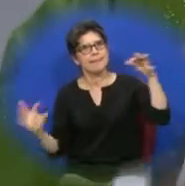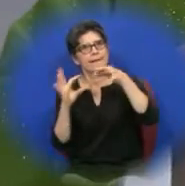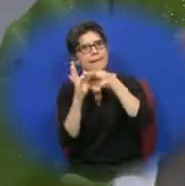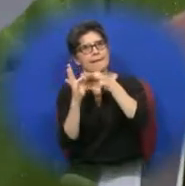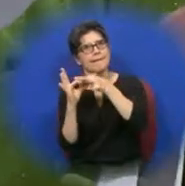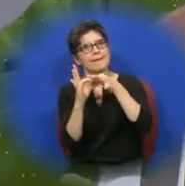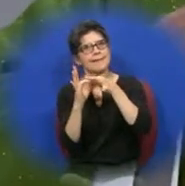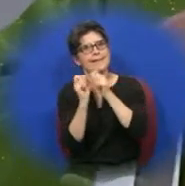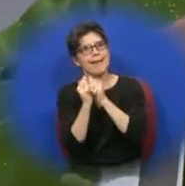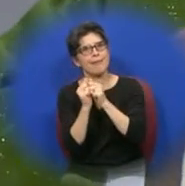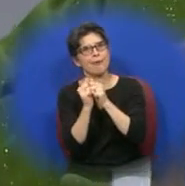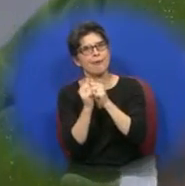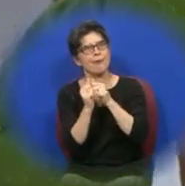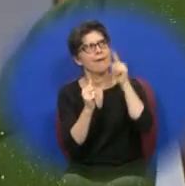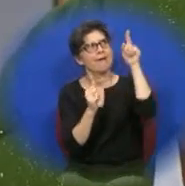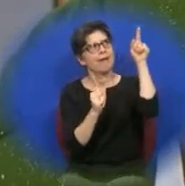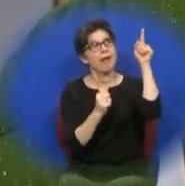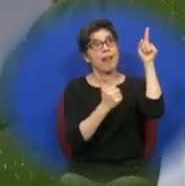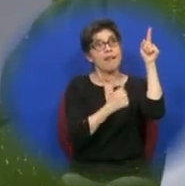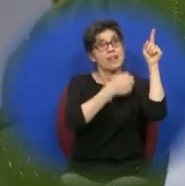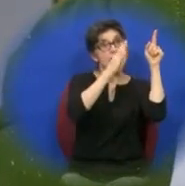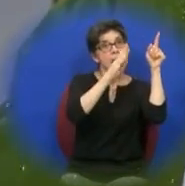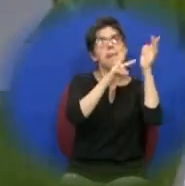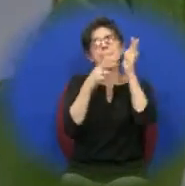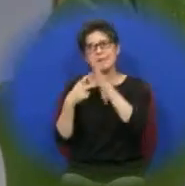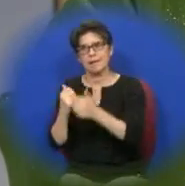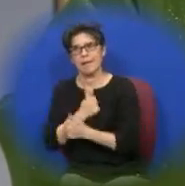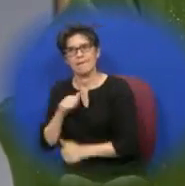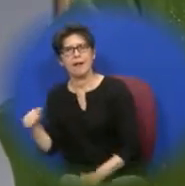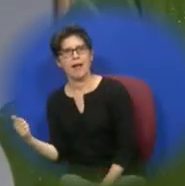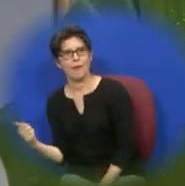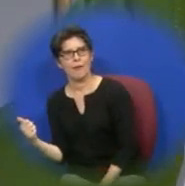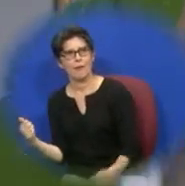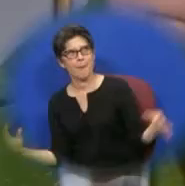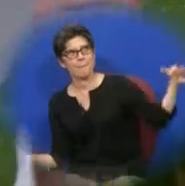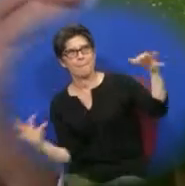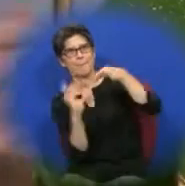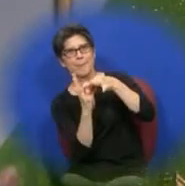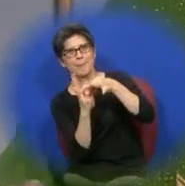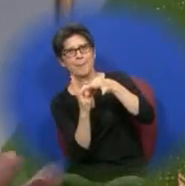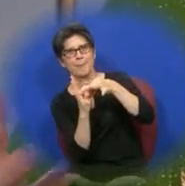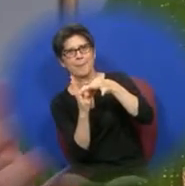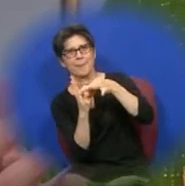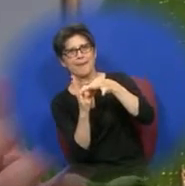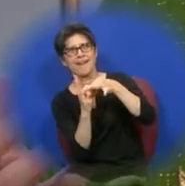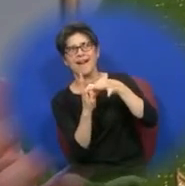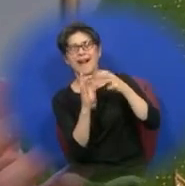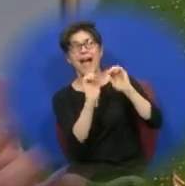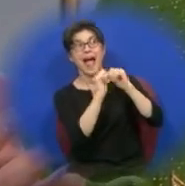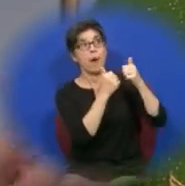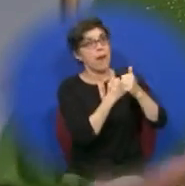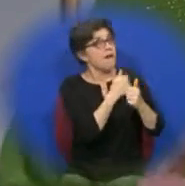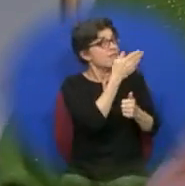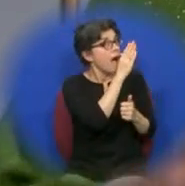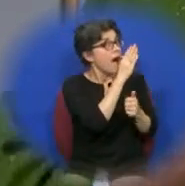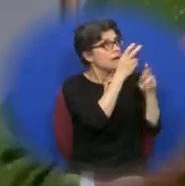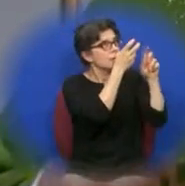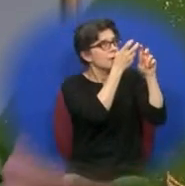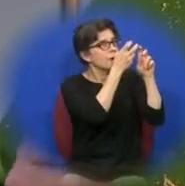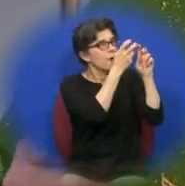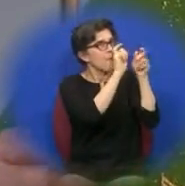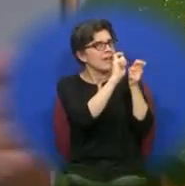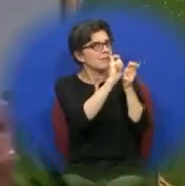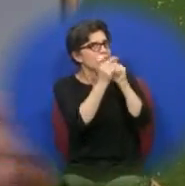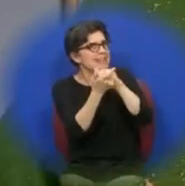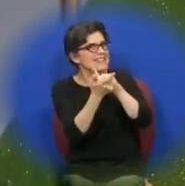but we always have to be a part of that conversion of allowing our love for God to be translated as we who are created in the image